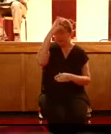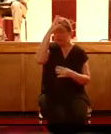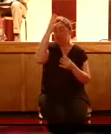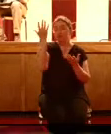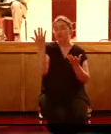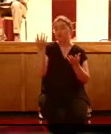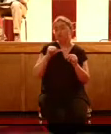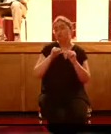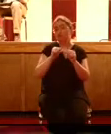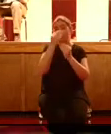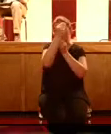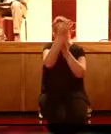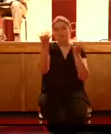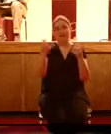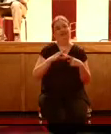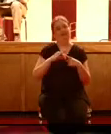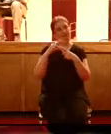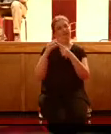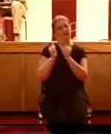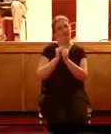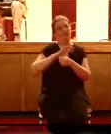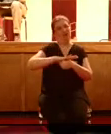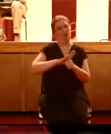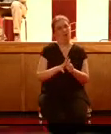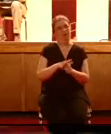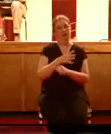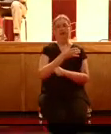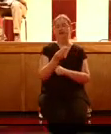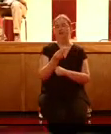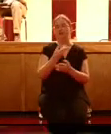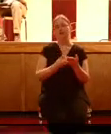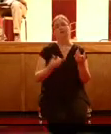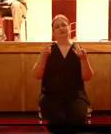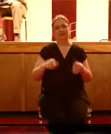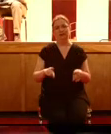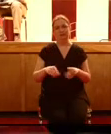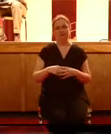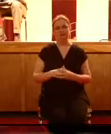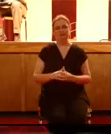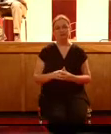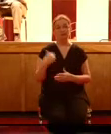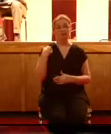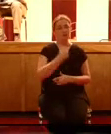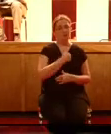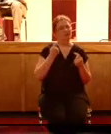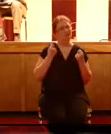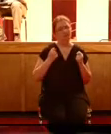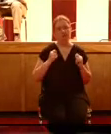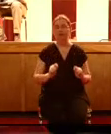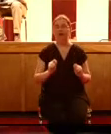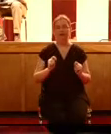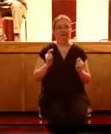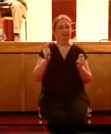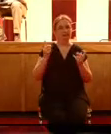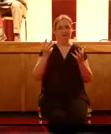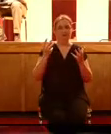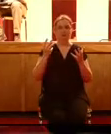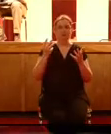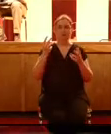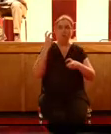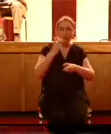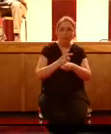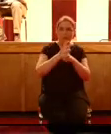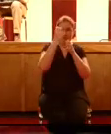abreast, especially with COVID, of what's going on. We've tried very hard to ramp up with ever-changing information to get it out there as soon